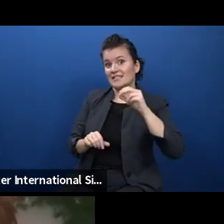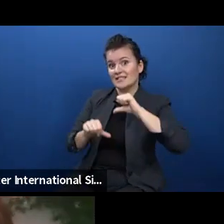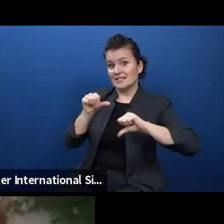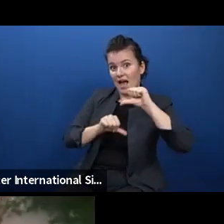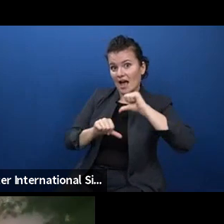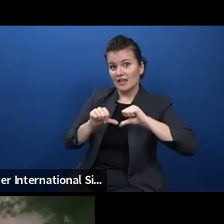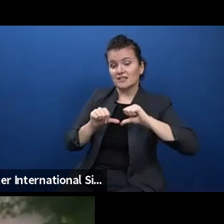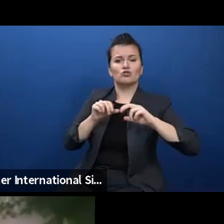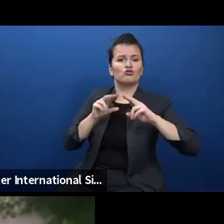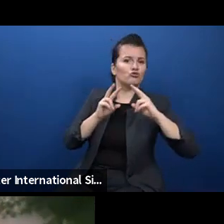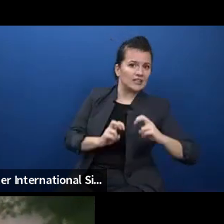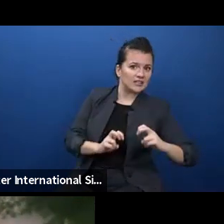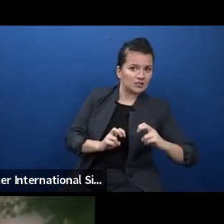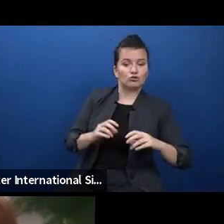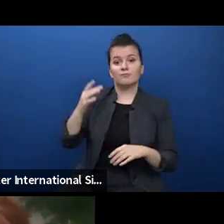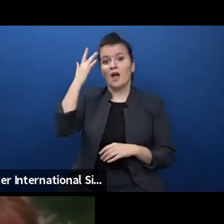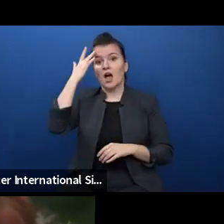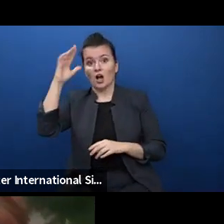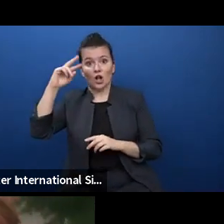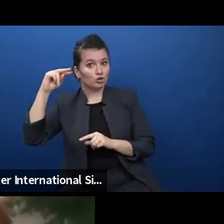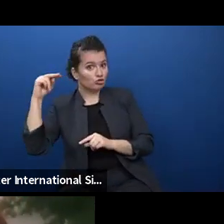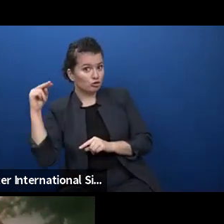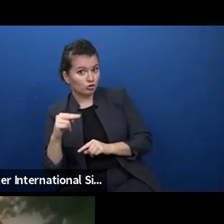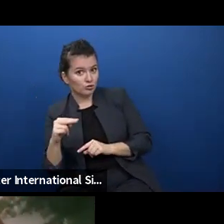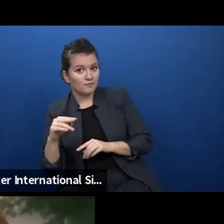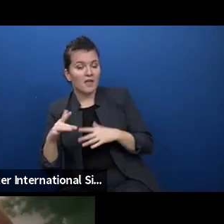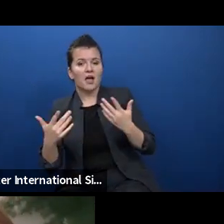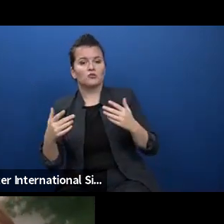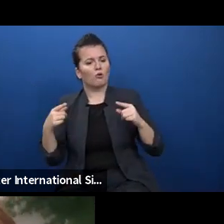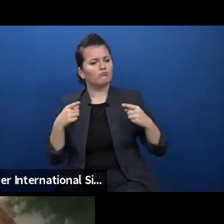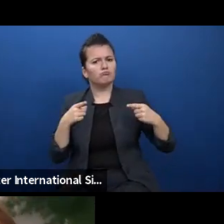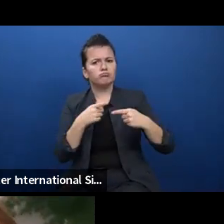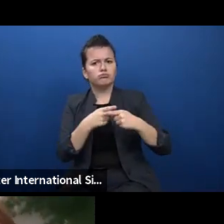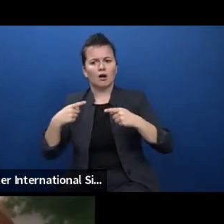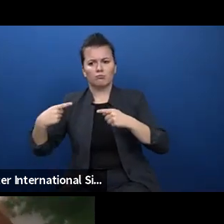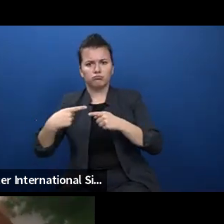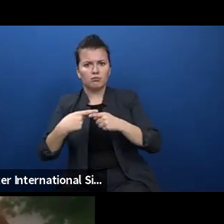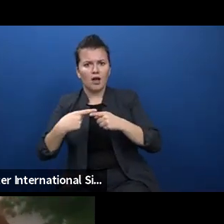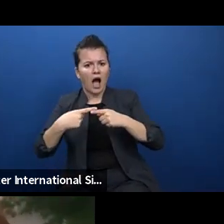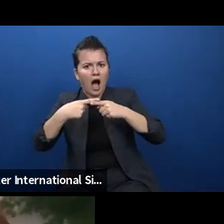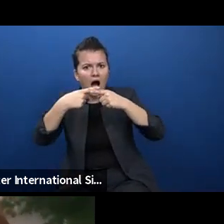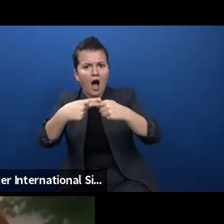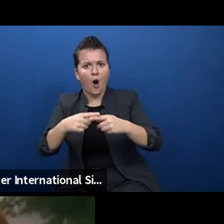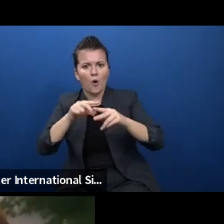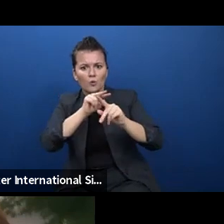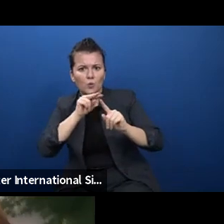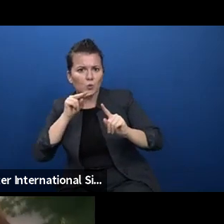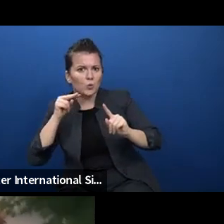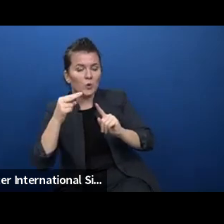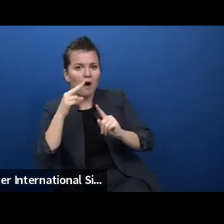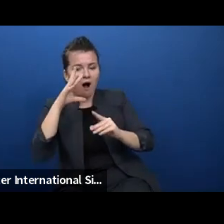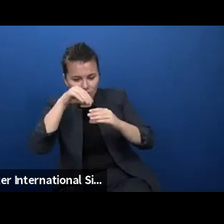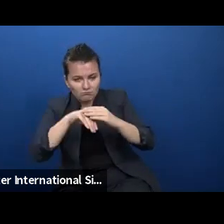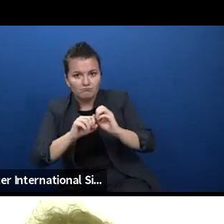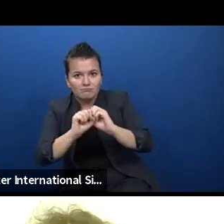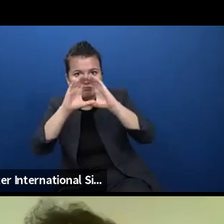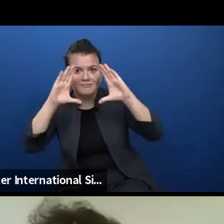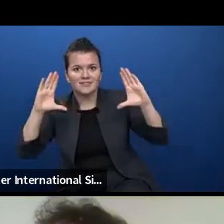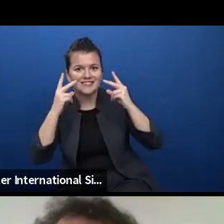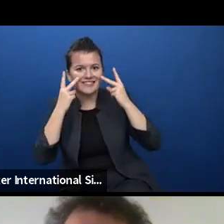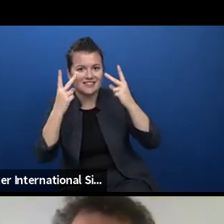Change and Cross-sectoral Synergies. There's quite a lot of things there that we have on our plate, and we have